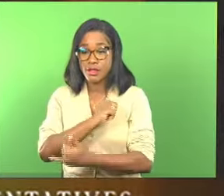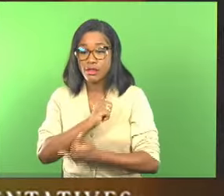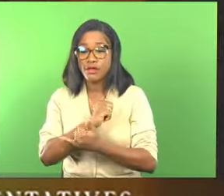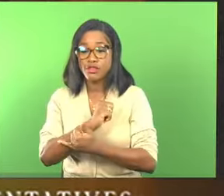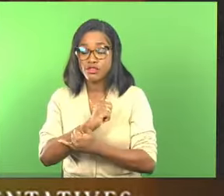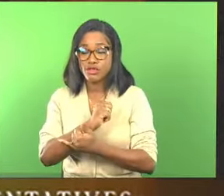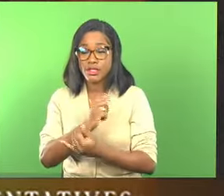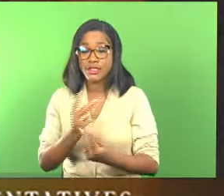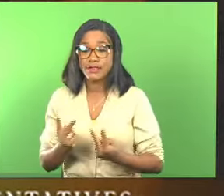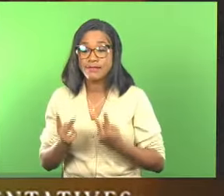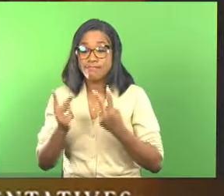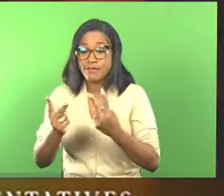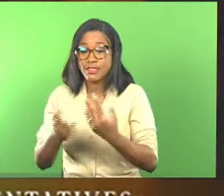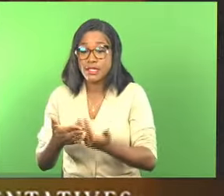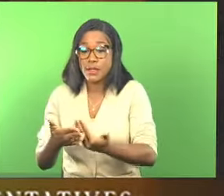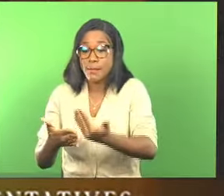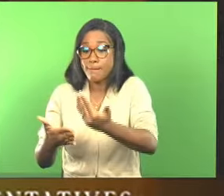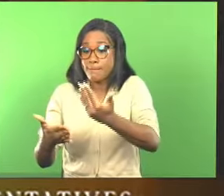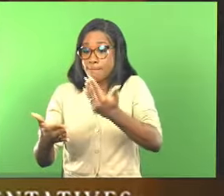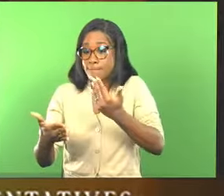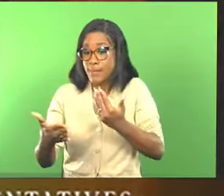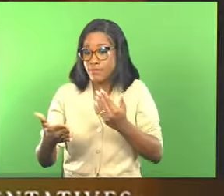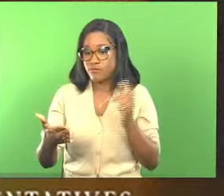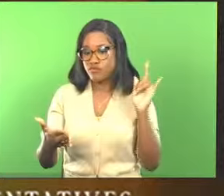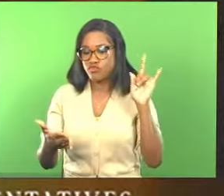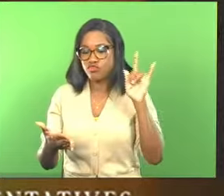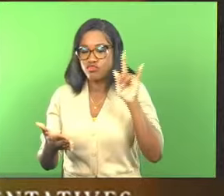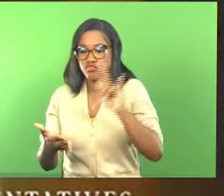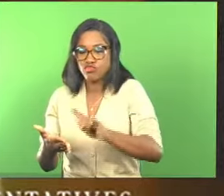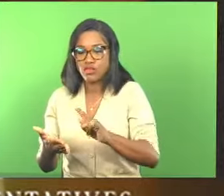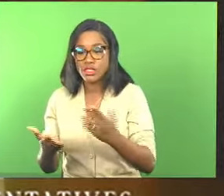visited just before arriving here.